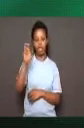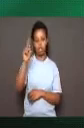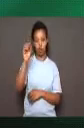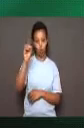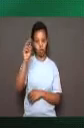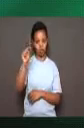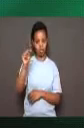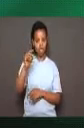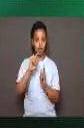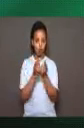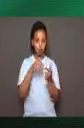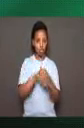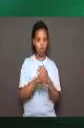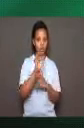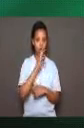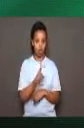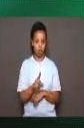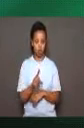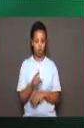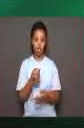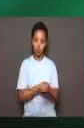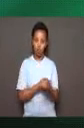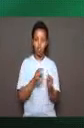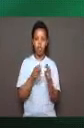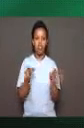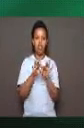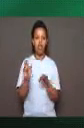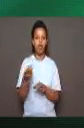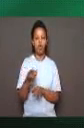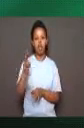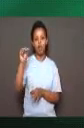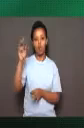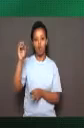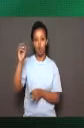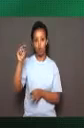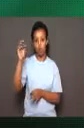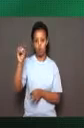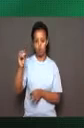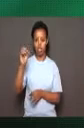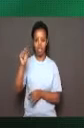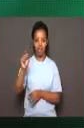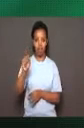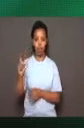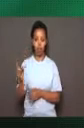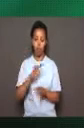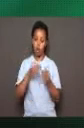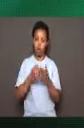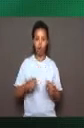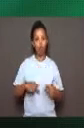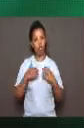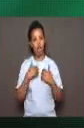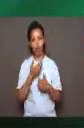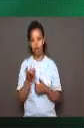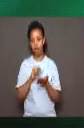Glucose is the most important monosaccharide to all living organisms.